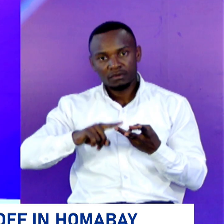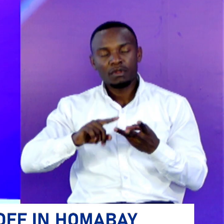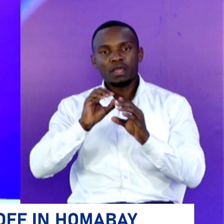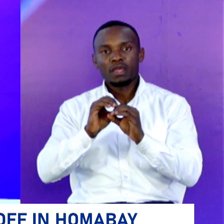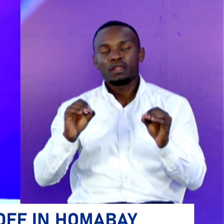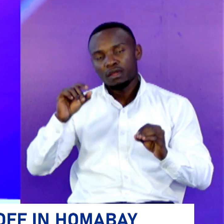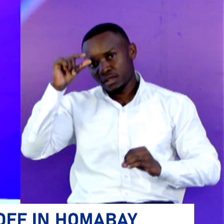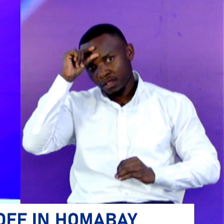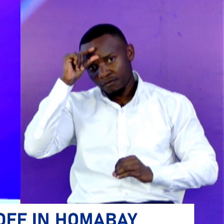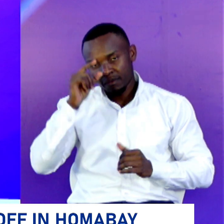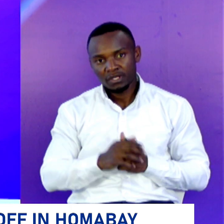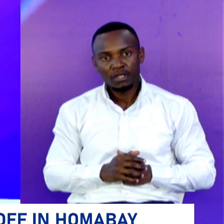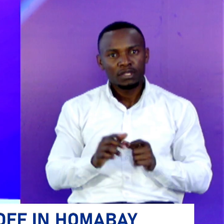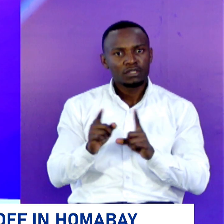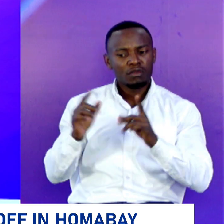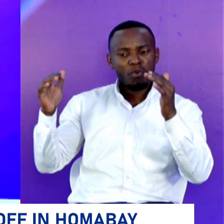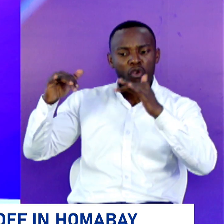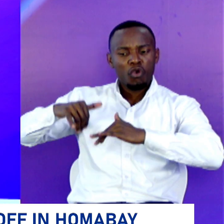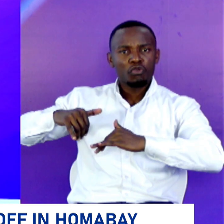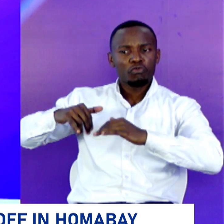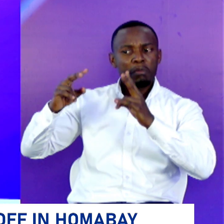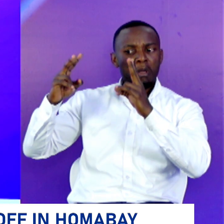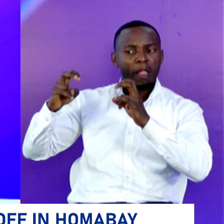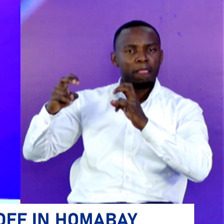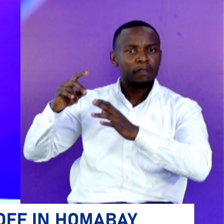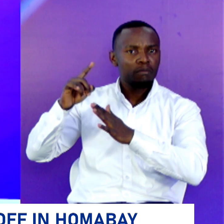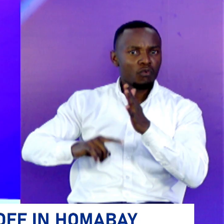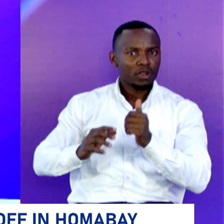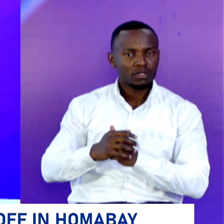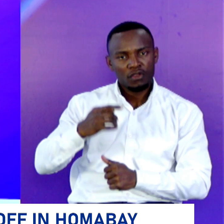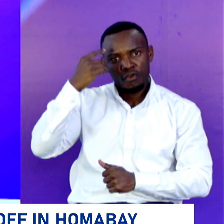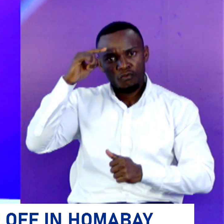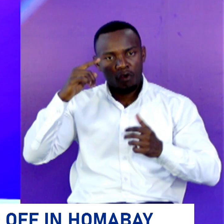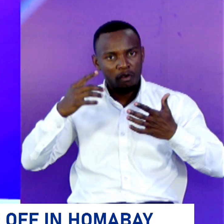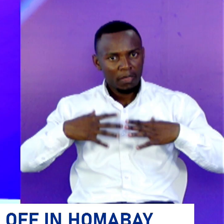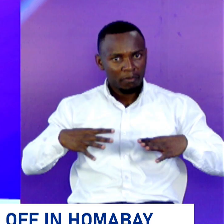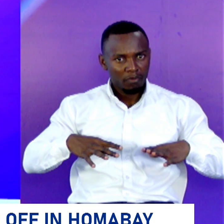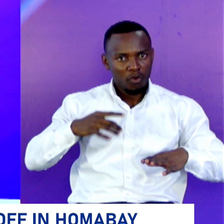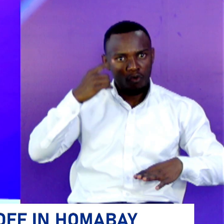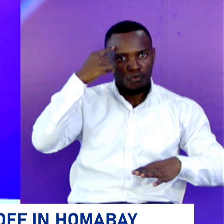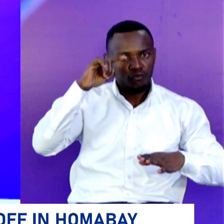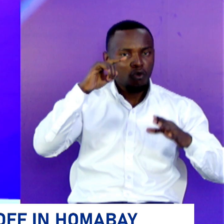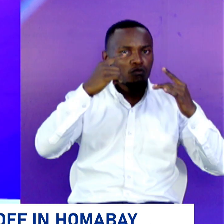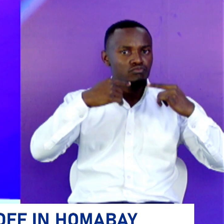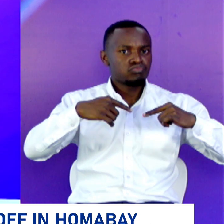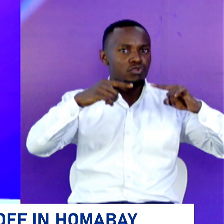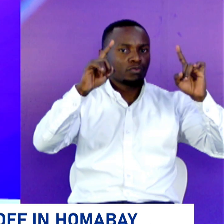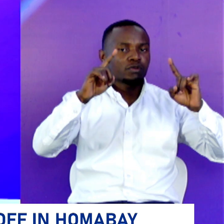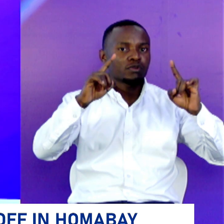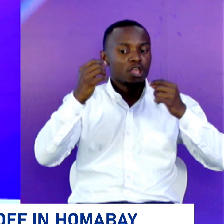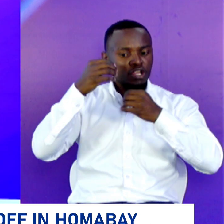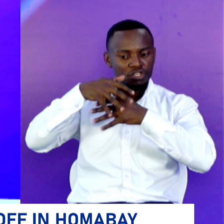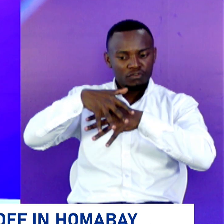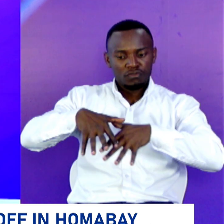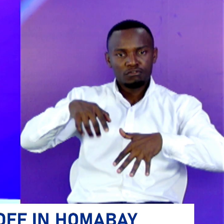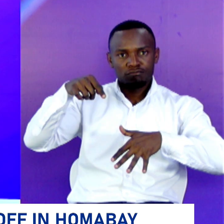The conference's main theme is For the People, for Prosperity, Devolution as a